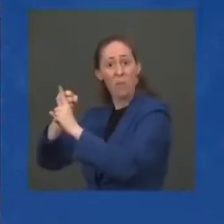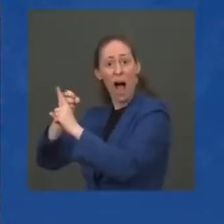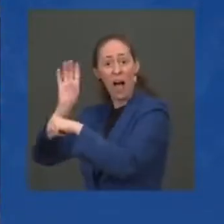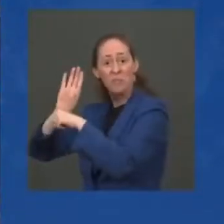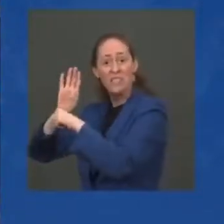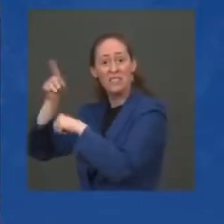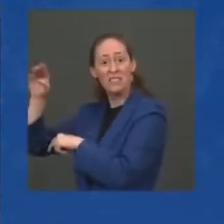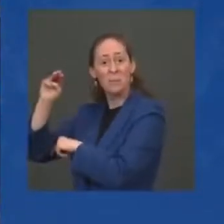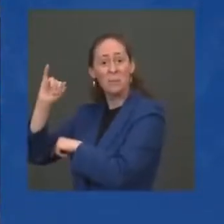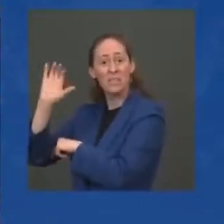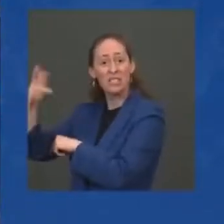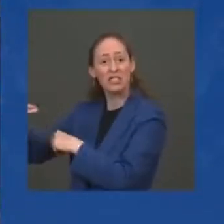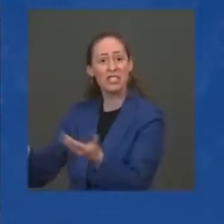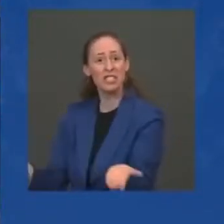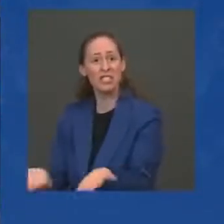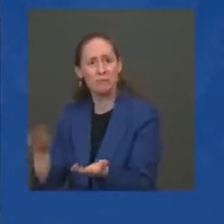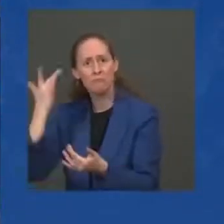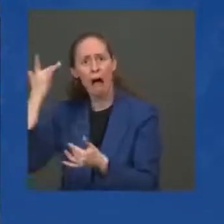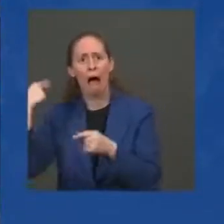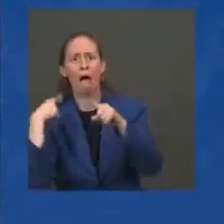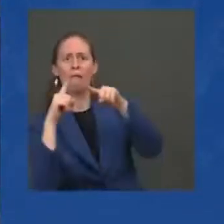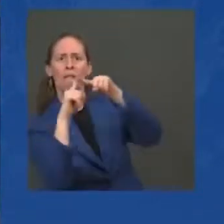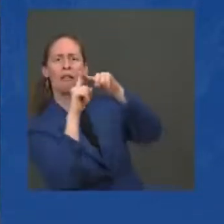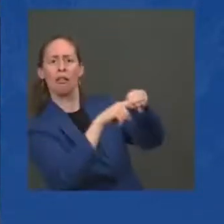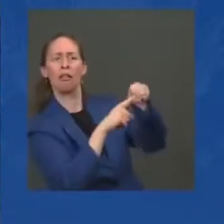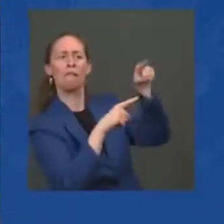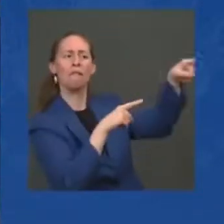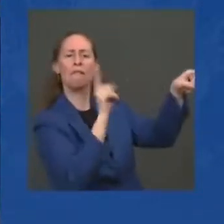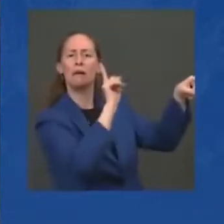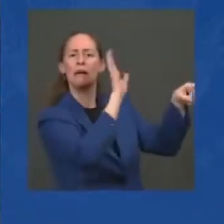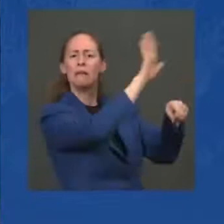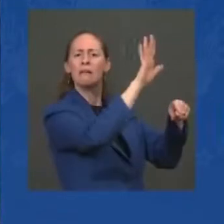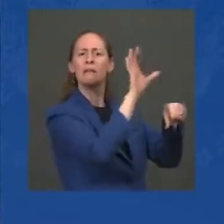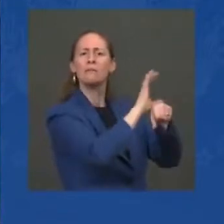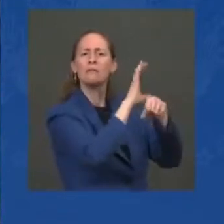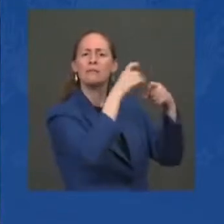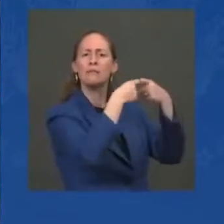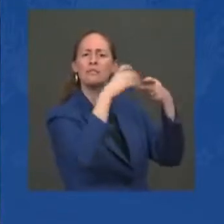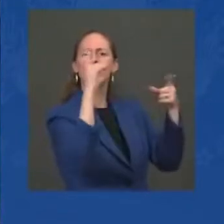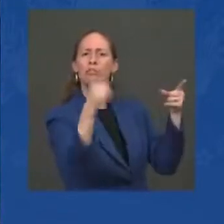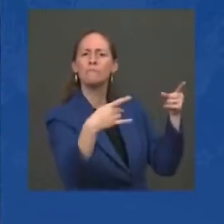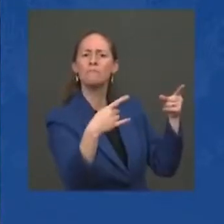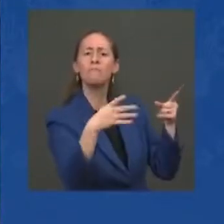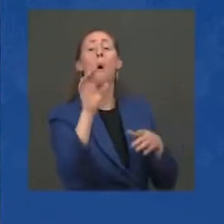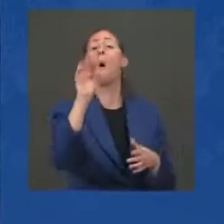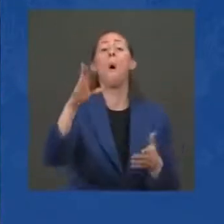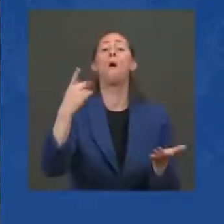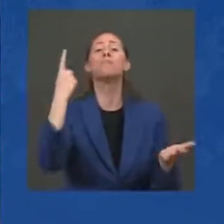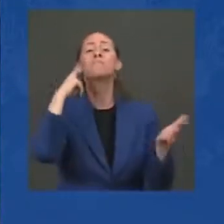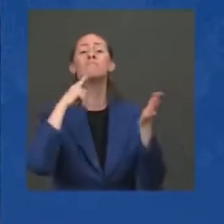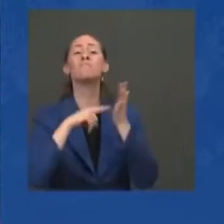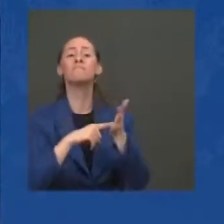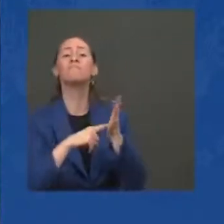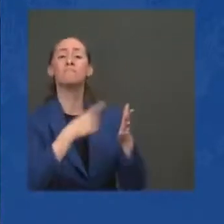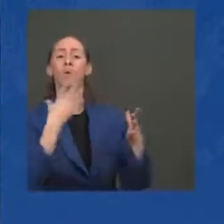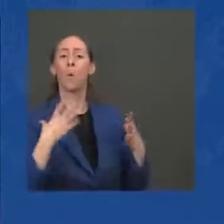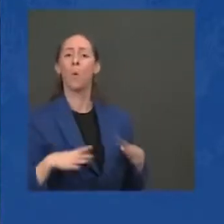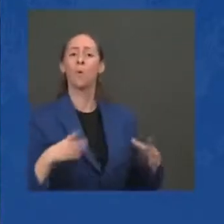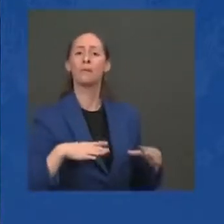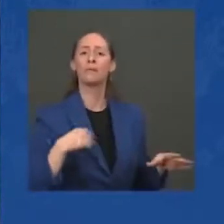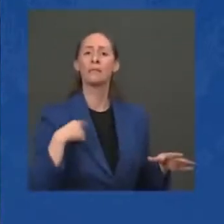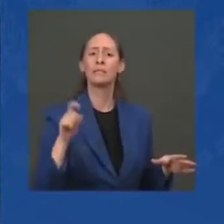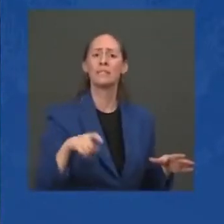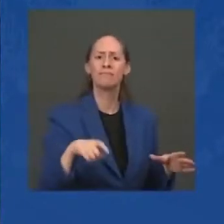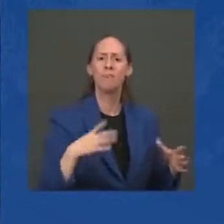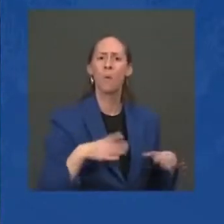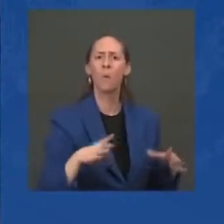disaster to close the port in China. It can delay shipment of furniture or clothing, reduce worldwide supply, and driving up prices here in